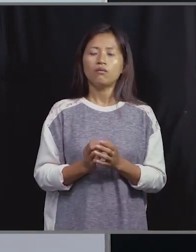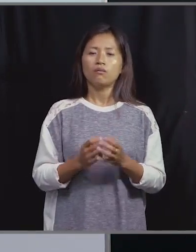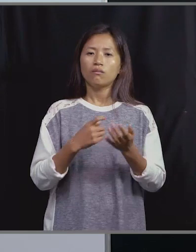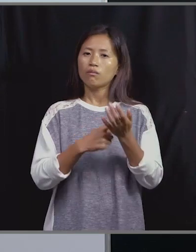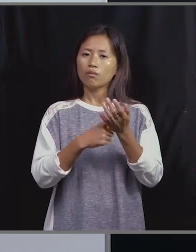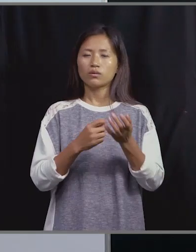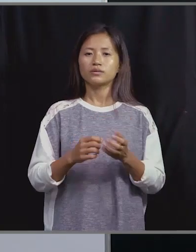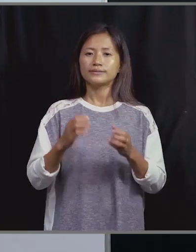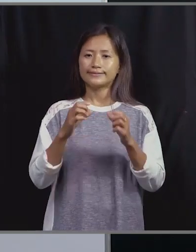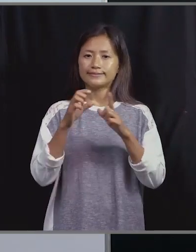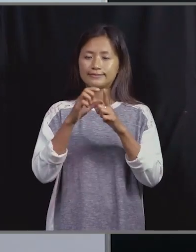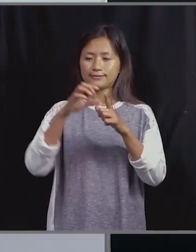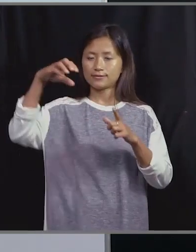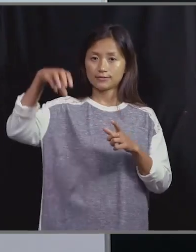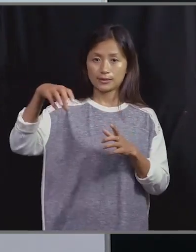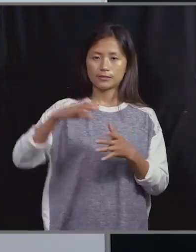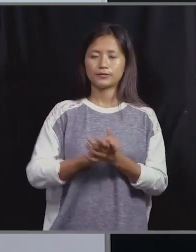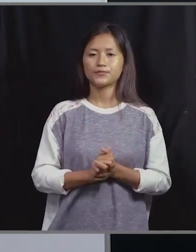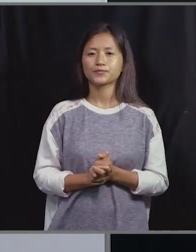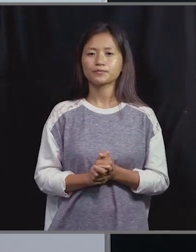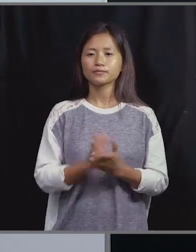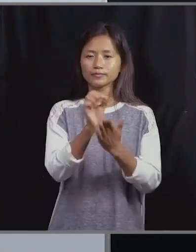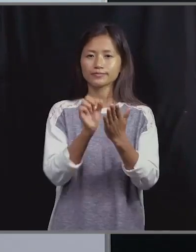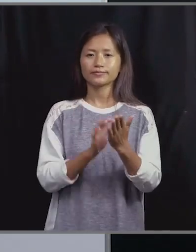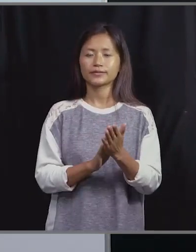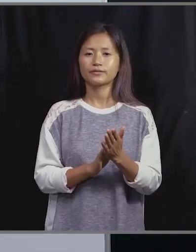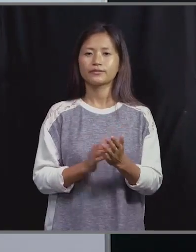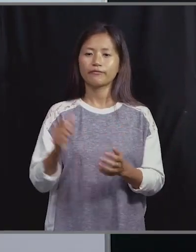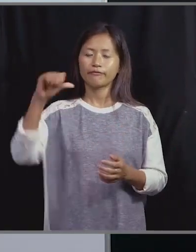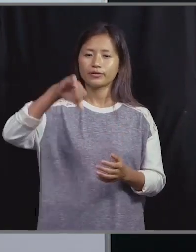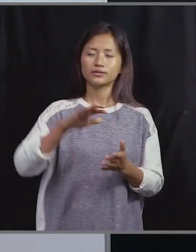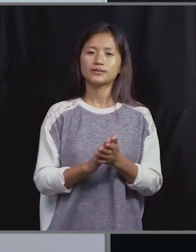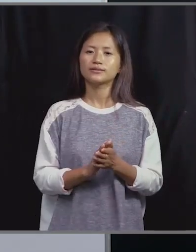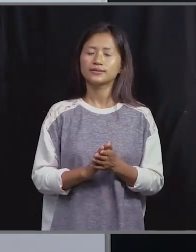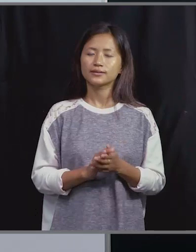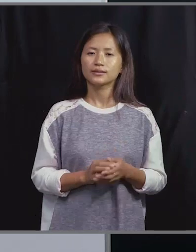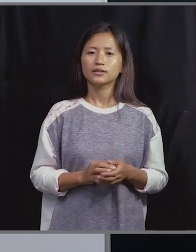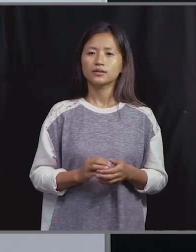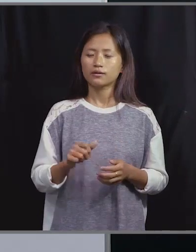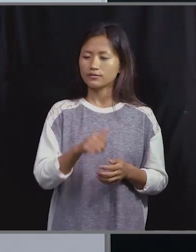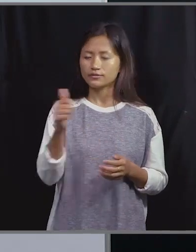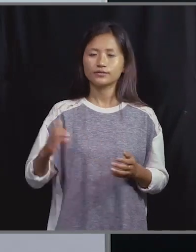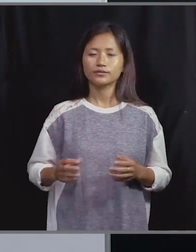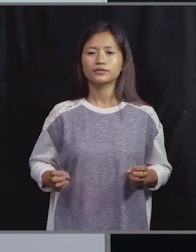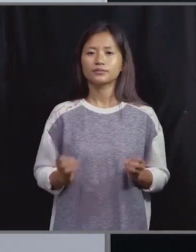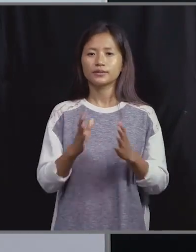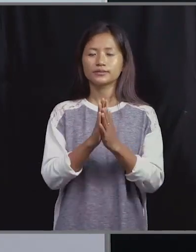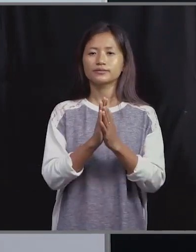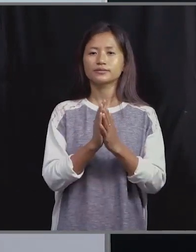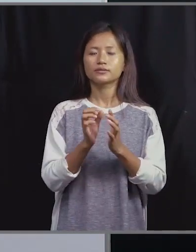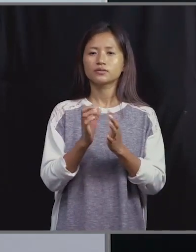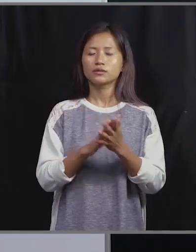A small unit or district. So no doubt the Santal rebellion failed, yet after the Santal rebellion, the